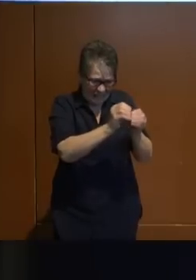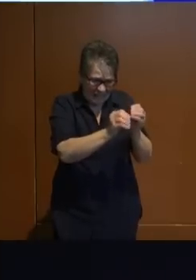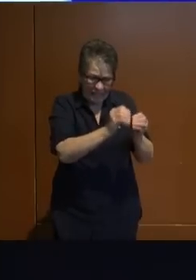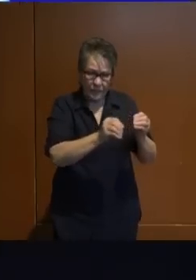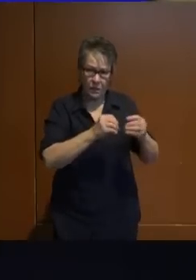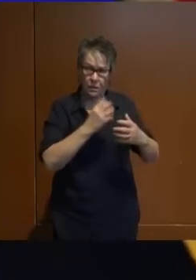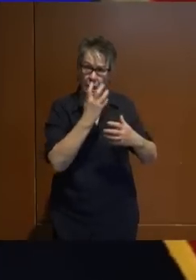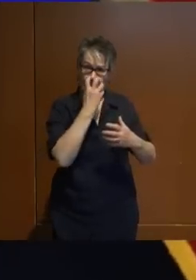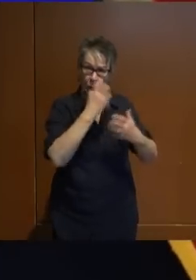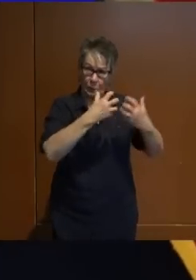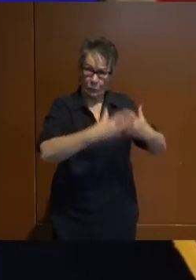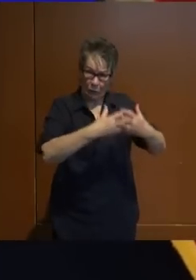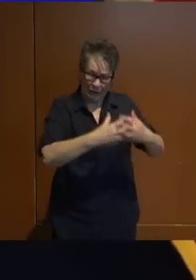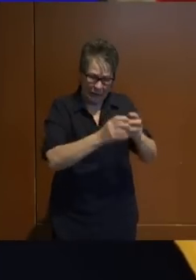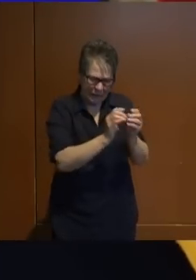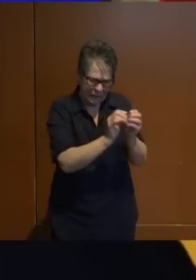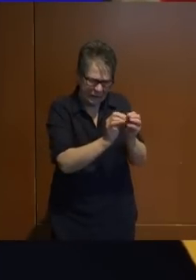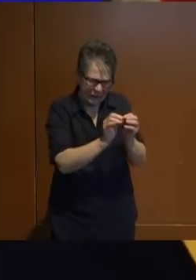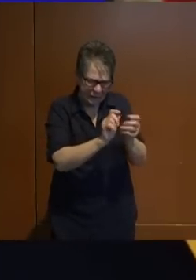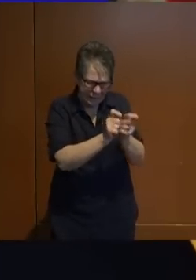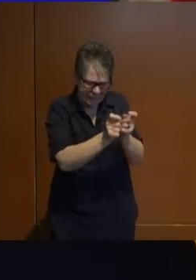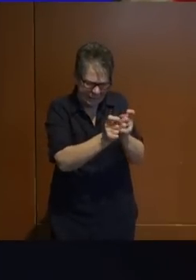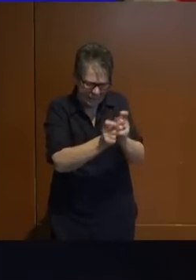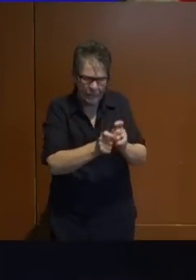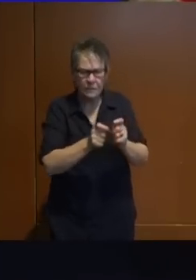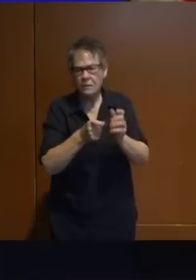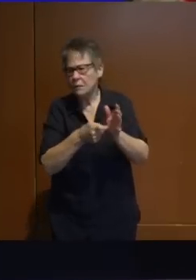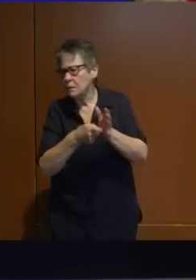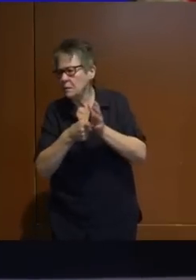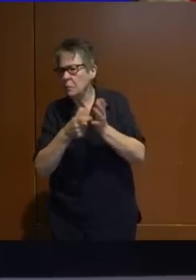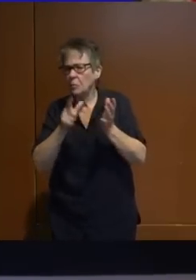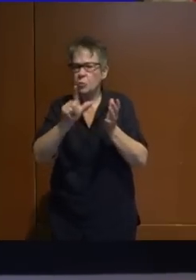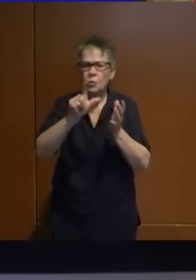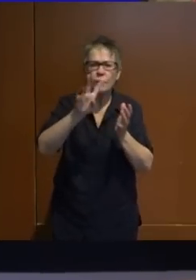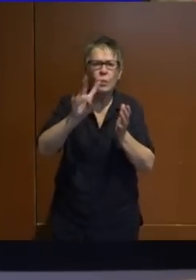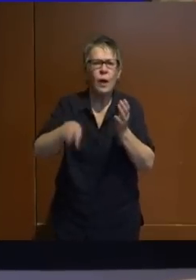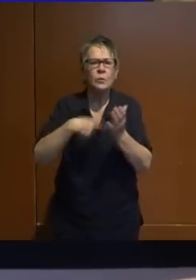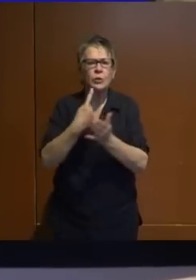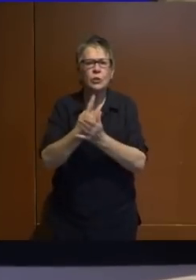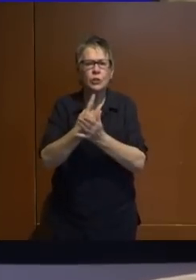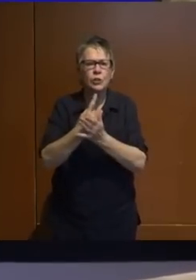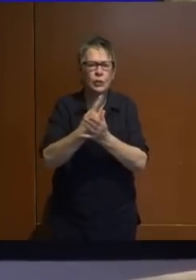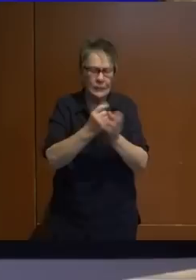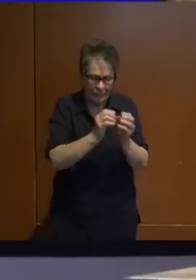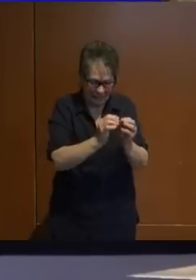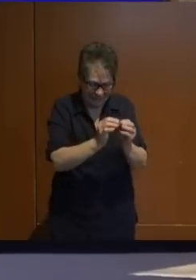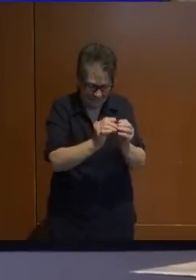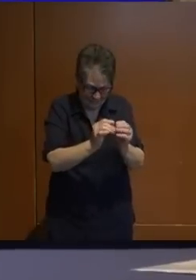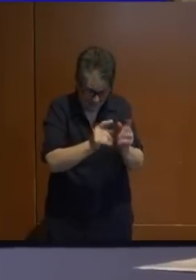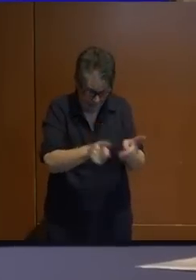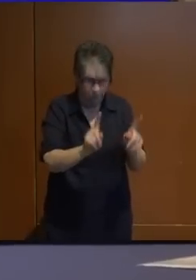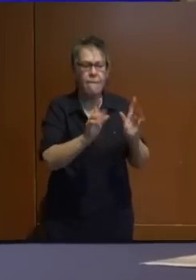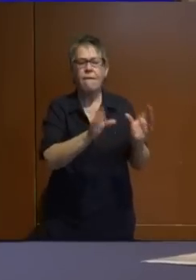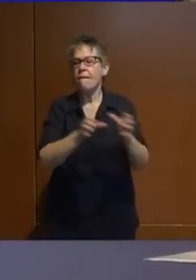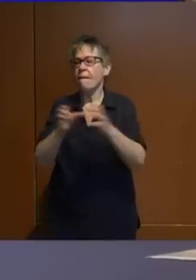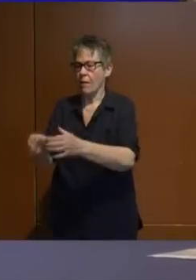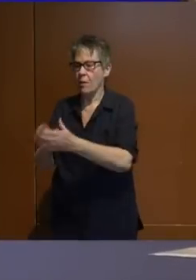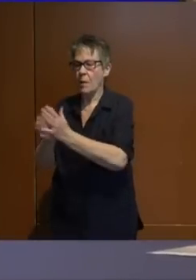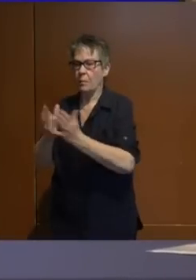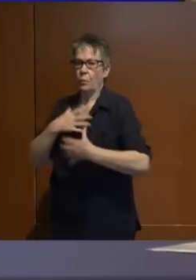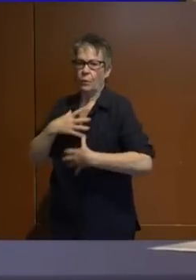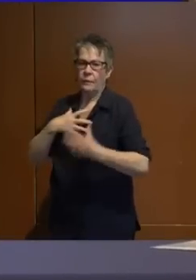Thank you. Governor, any chance that operations will change at the state's gas stations in light of the social